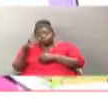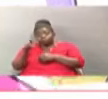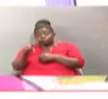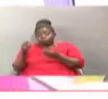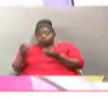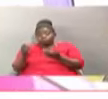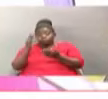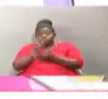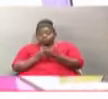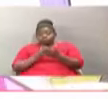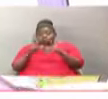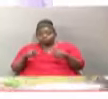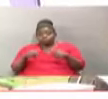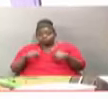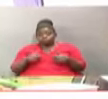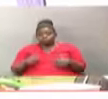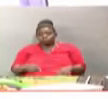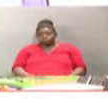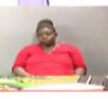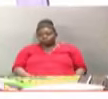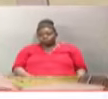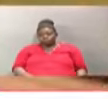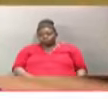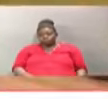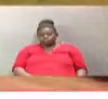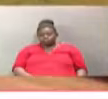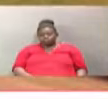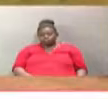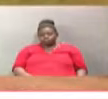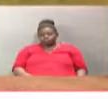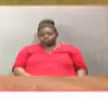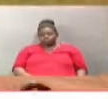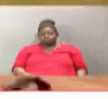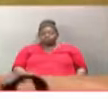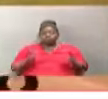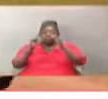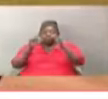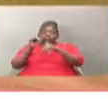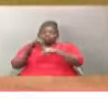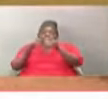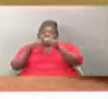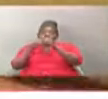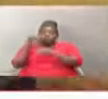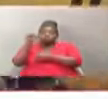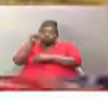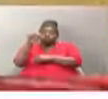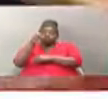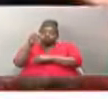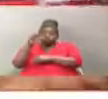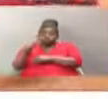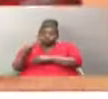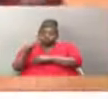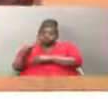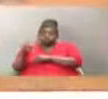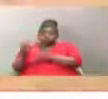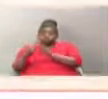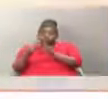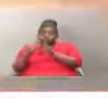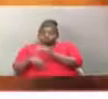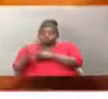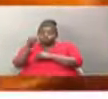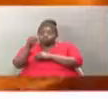of the learning curve when it comes to the sport. Omutendera guno gukulembeddwa Oscar Ntambi n'obubonero nkaaga mu buna biriddwa